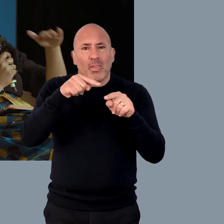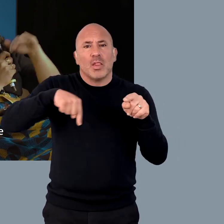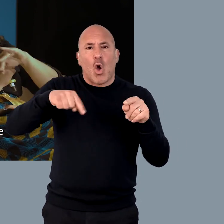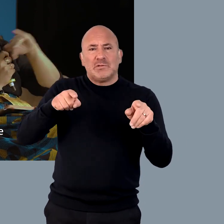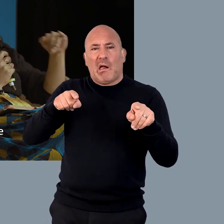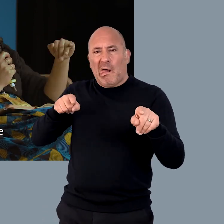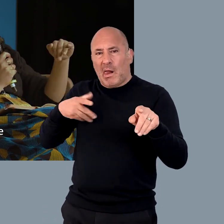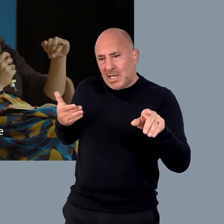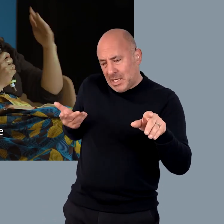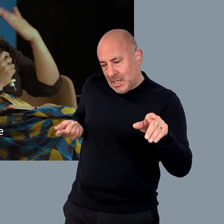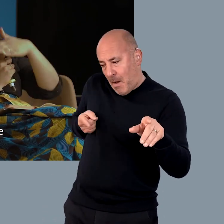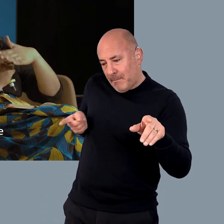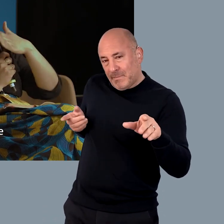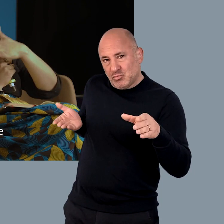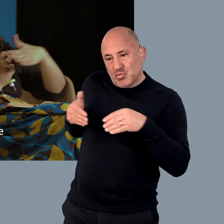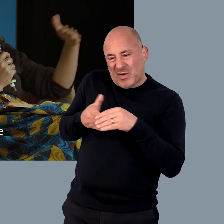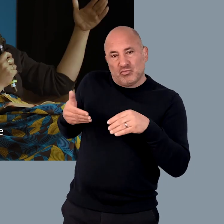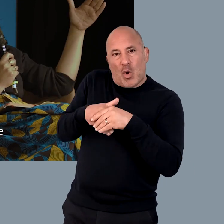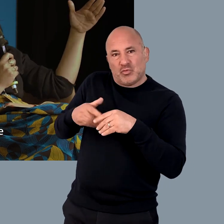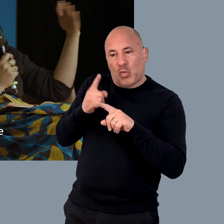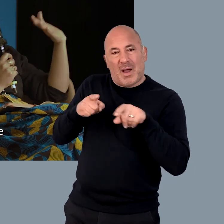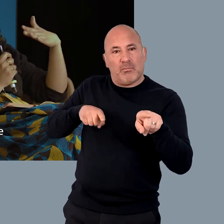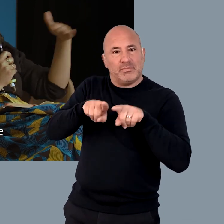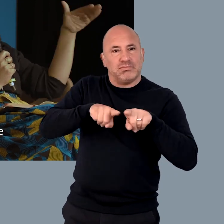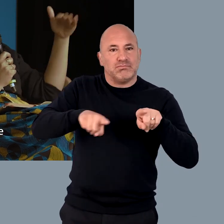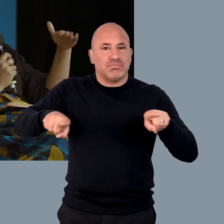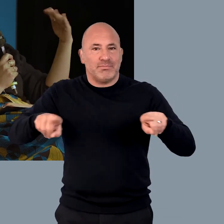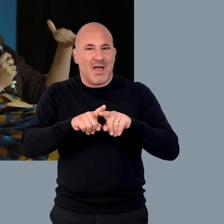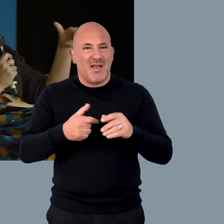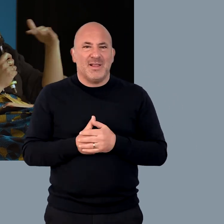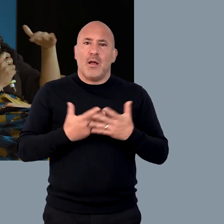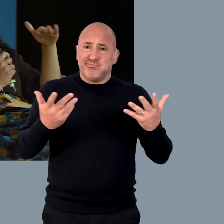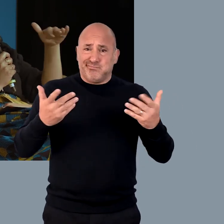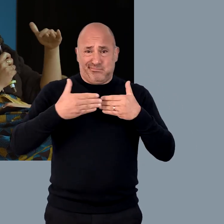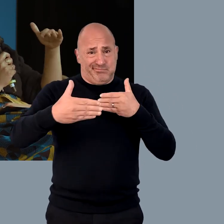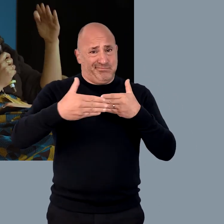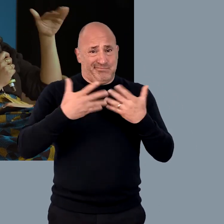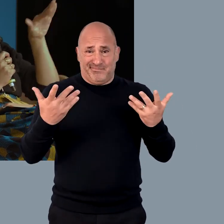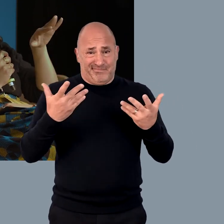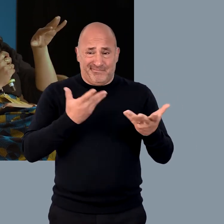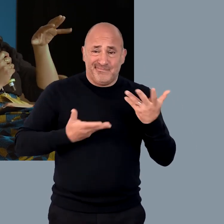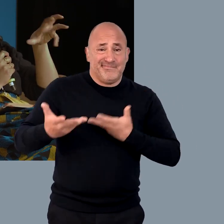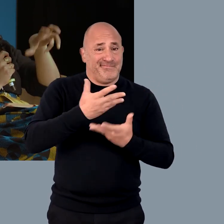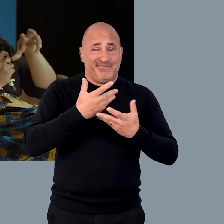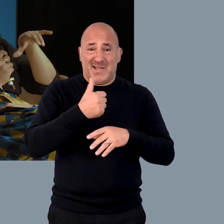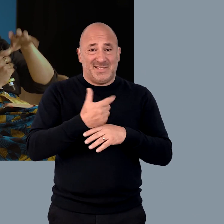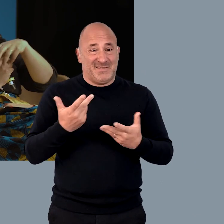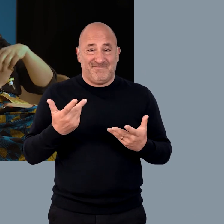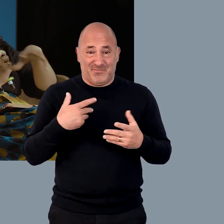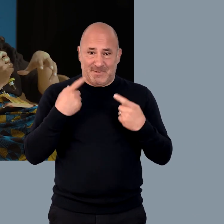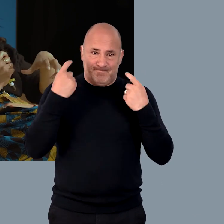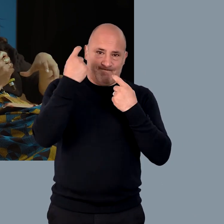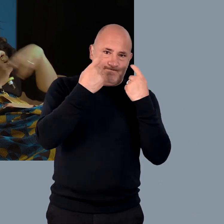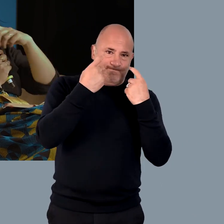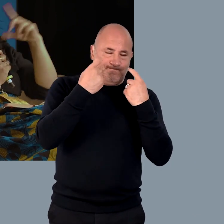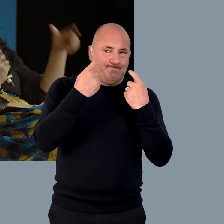behind, and to bring them along so that everyone comes up to the level quicker? As we said, there isn't that much time for us to be having the